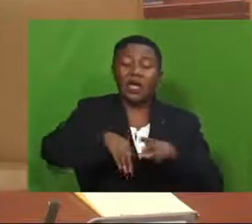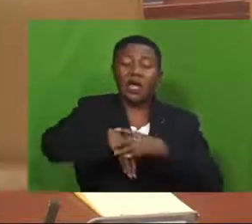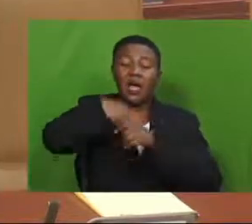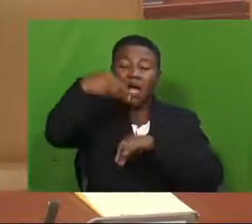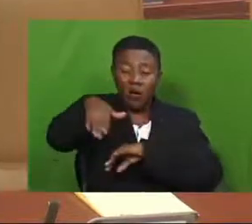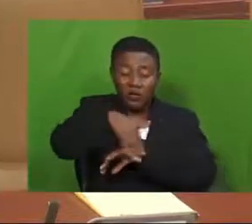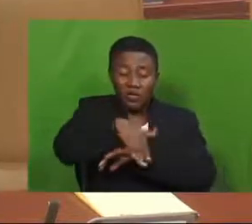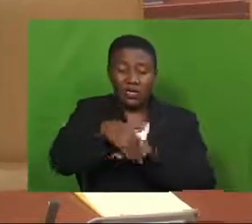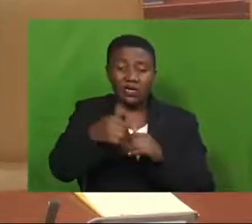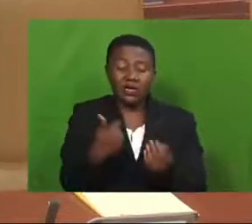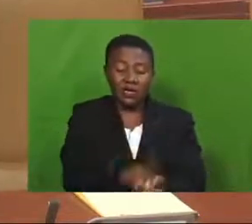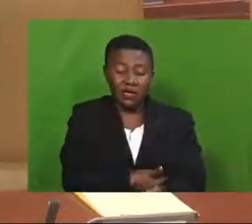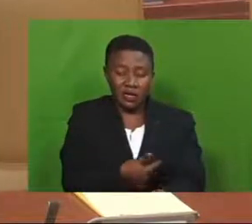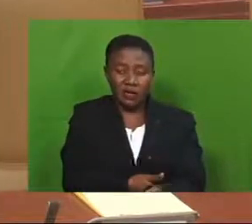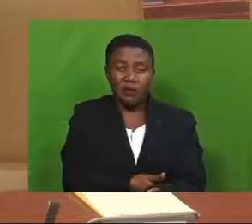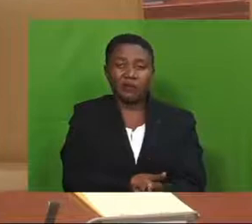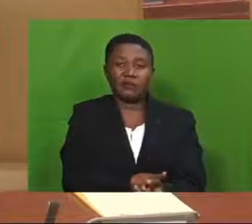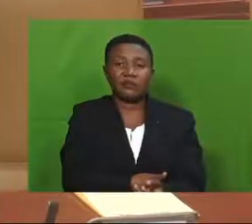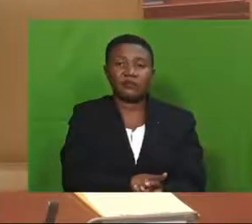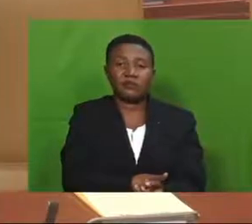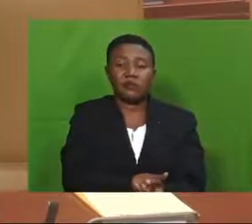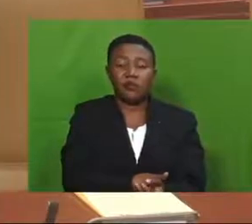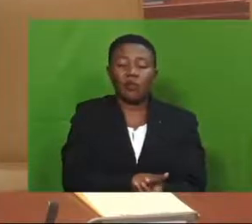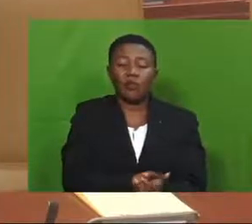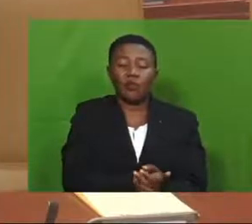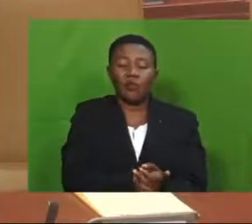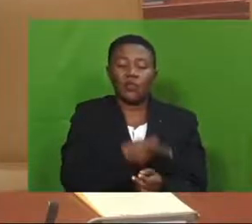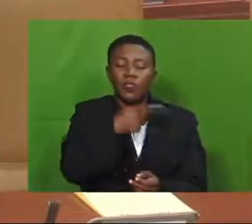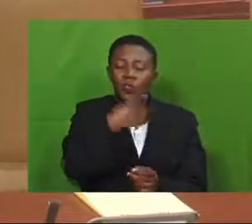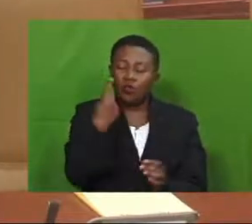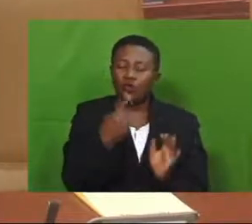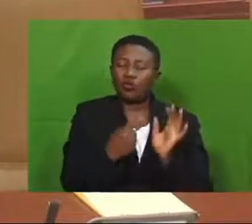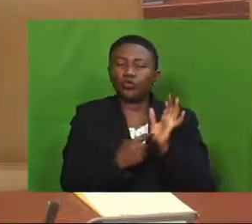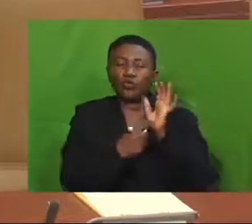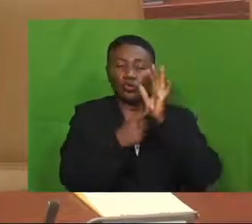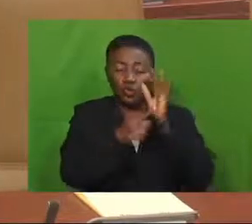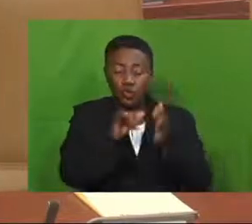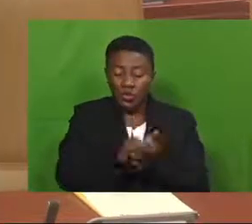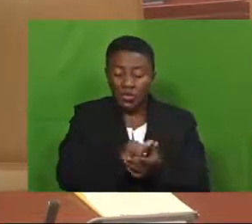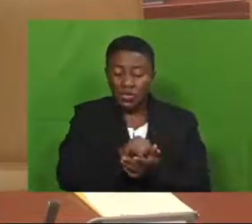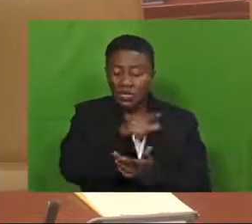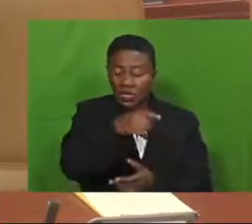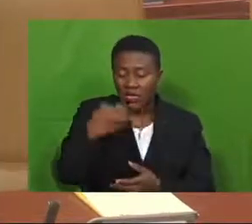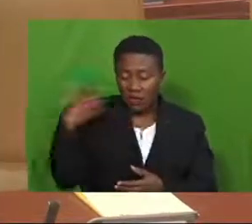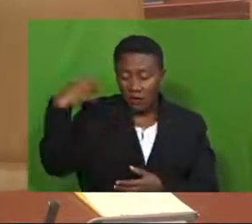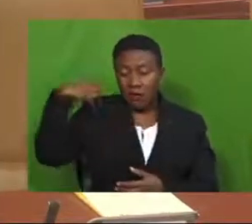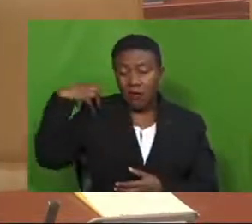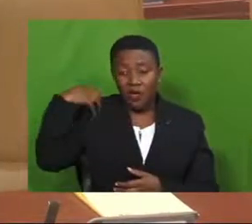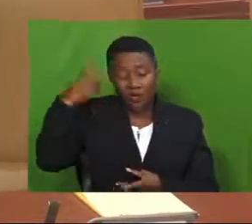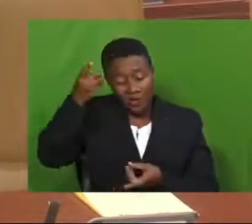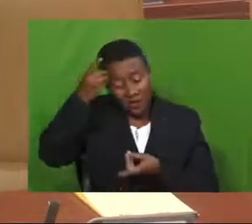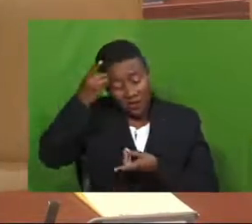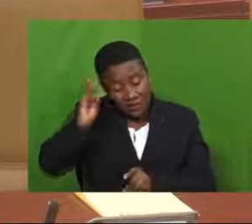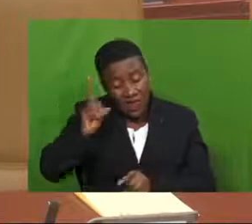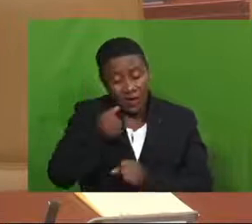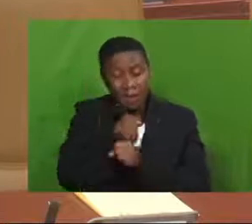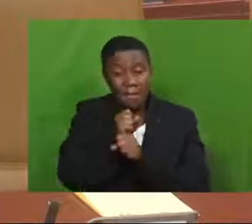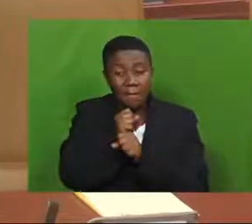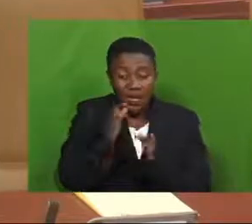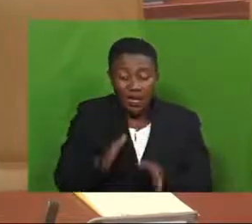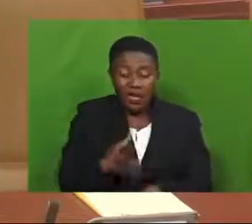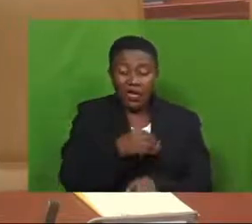in each of them, he would show that he was a master decision maker and a master understanding of